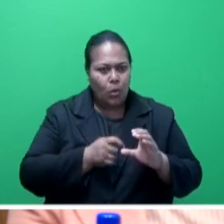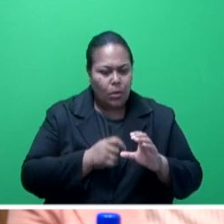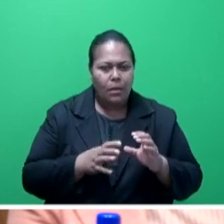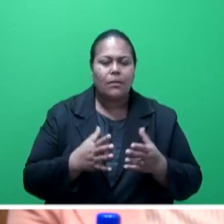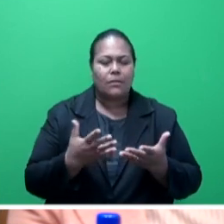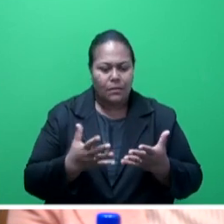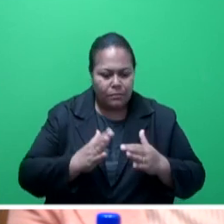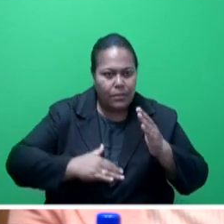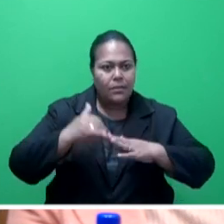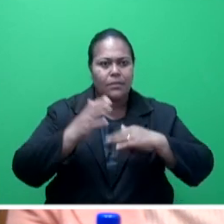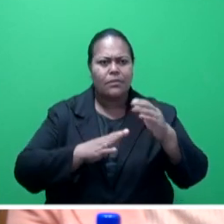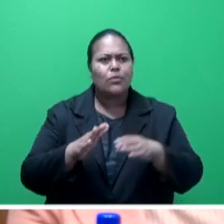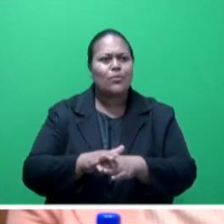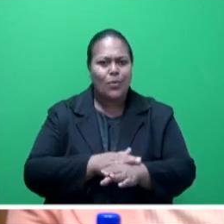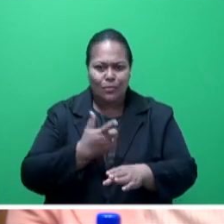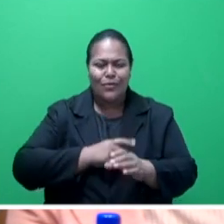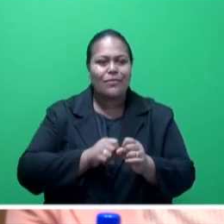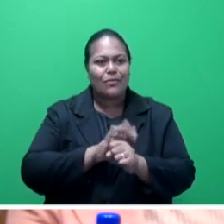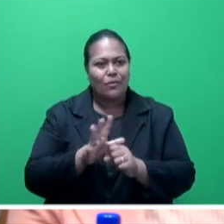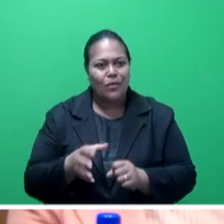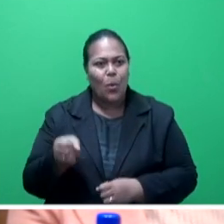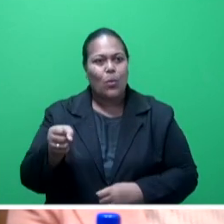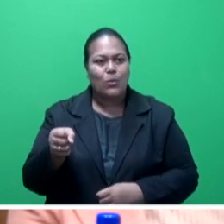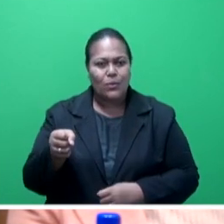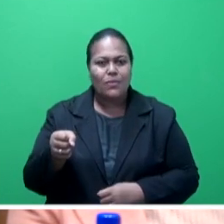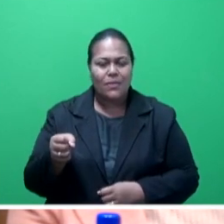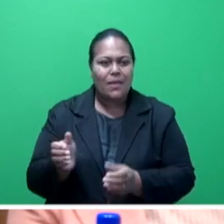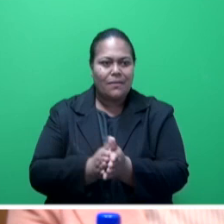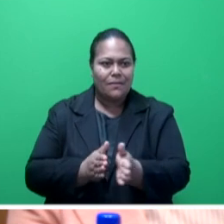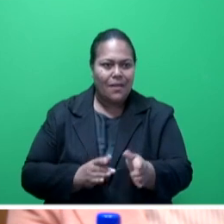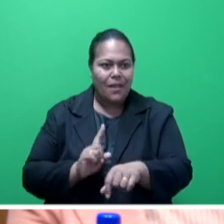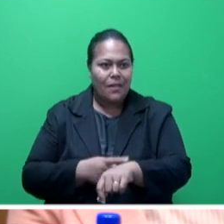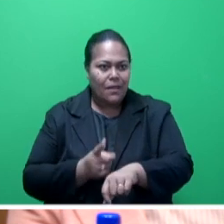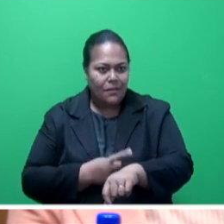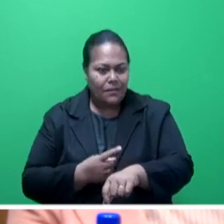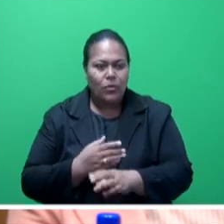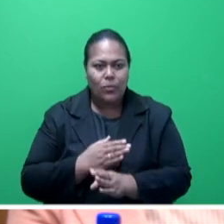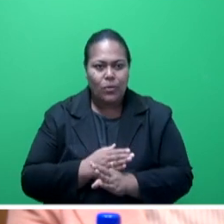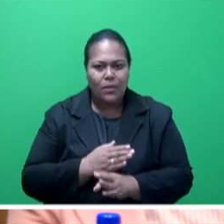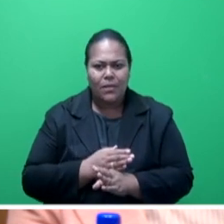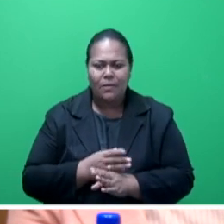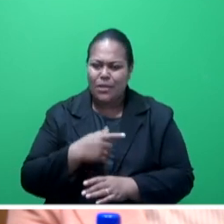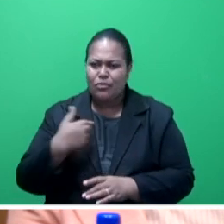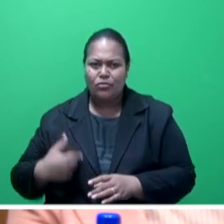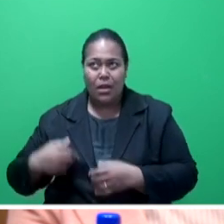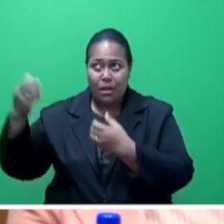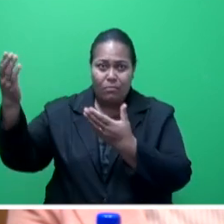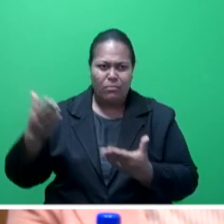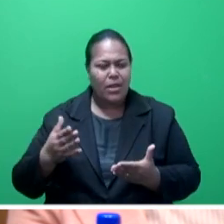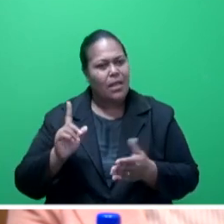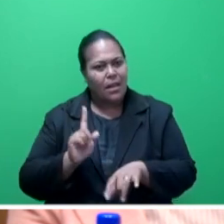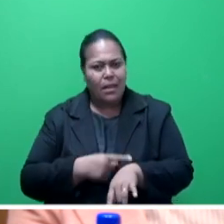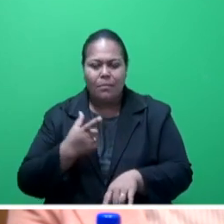There was shortage of materials in the market due to the closing down of suppliers, mostly from China, and delays in the shipment of materials